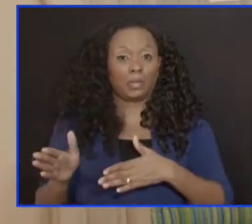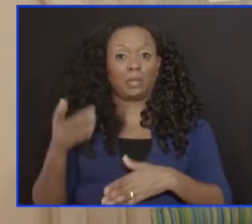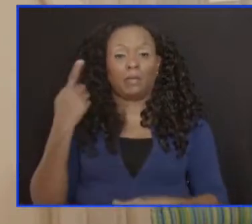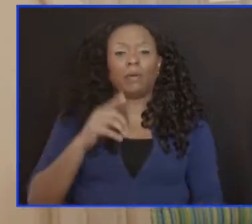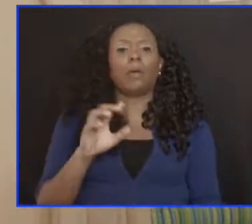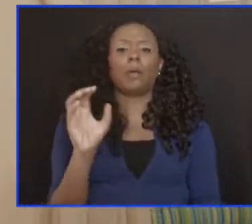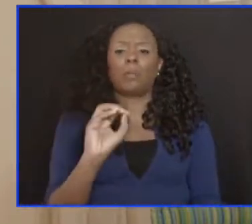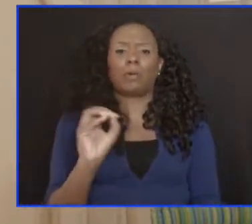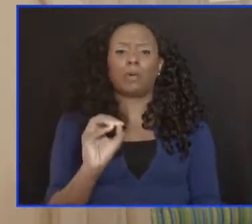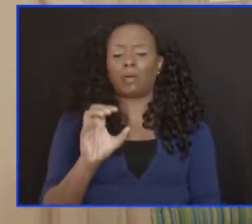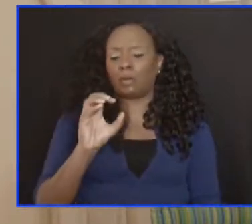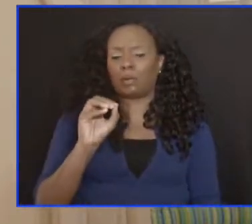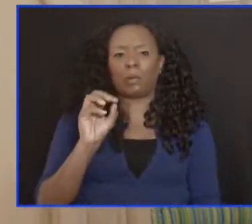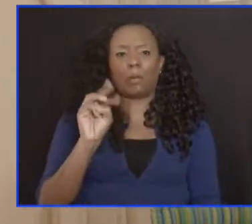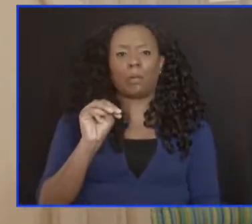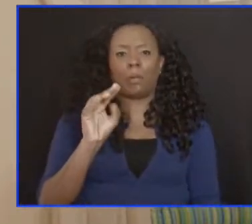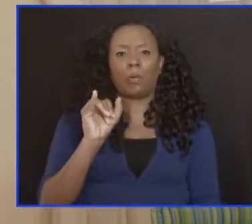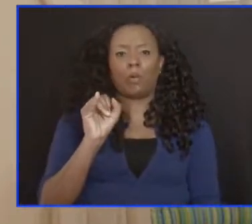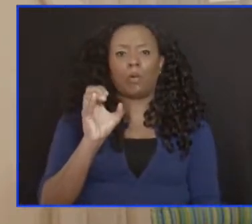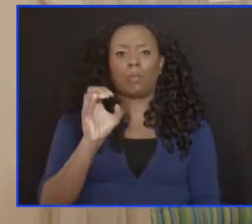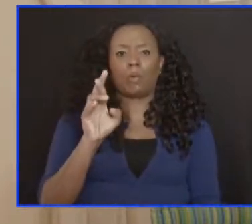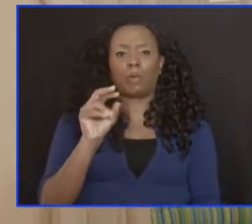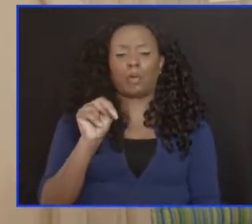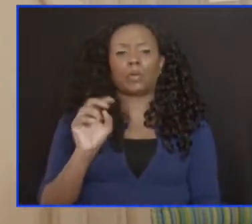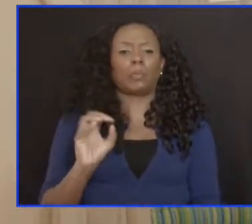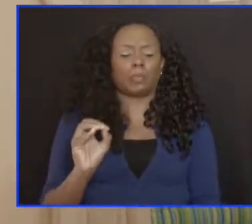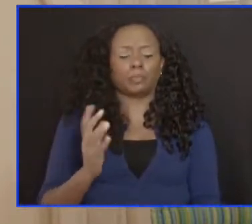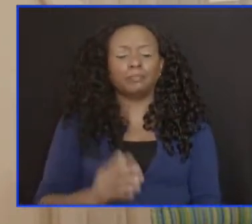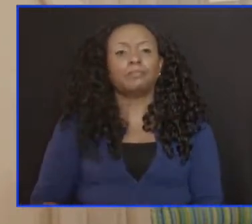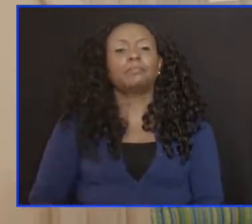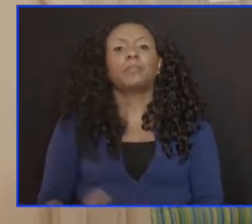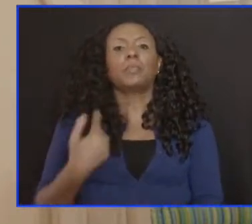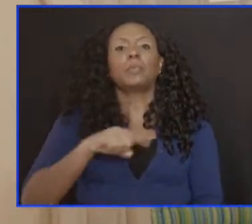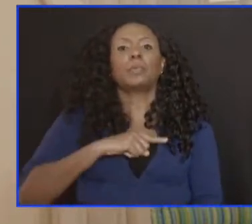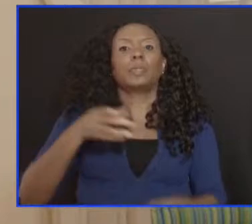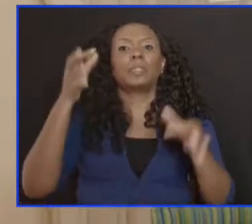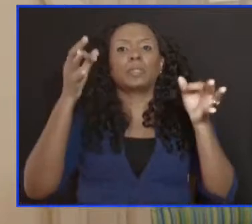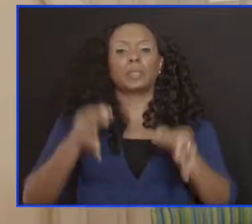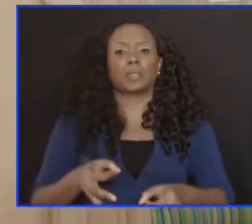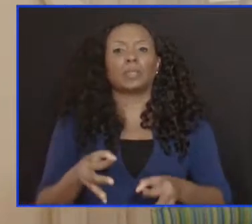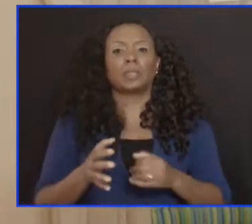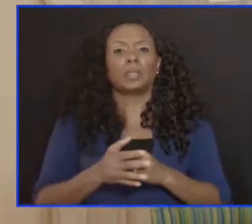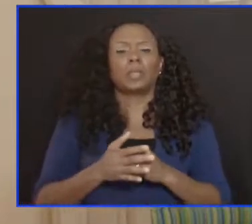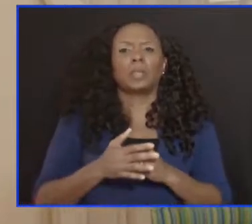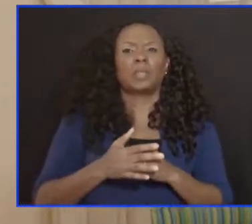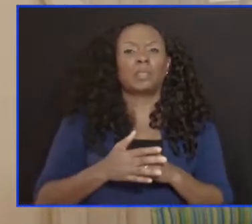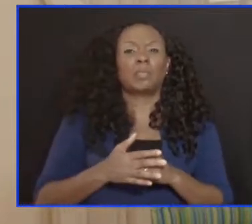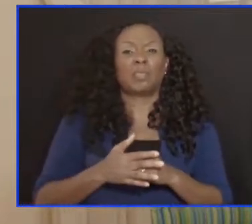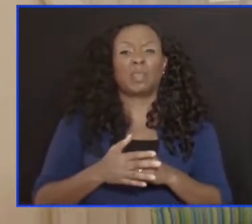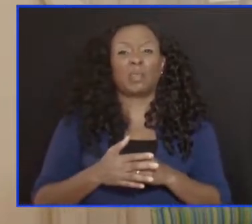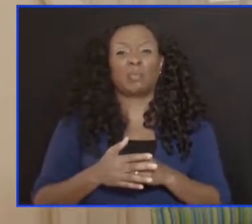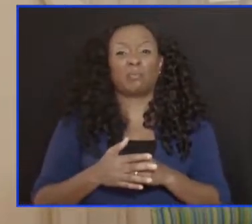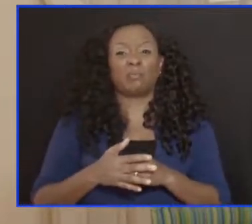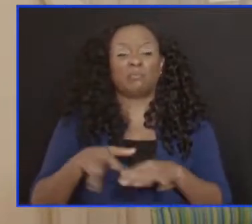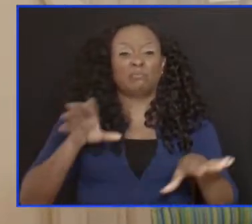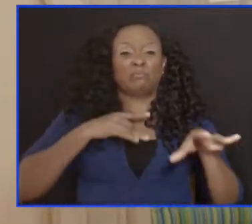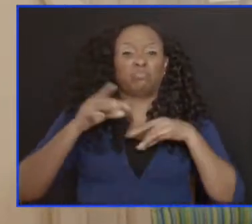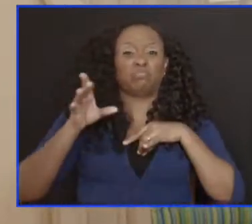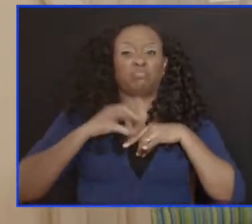Omicron surge back in December, we decided that based on the expected number of cases and based on the fact